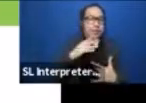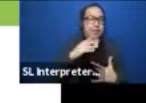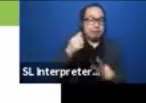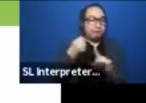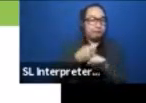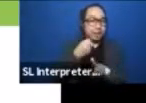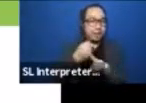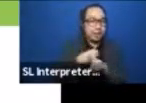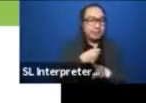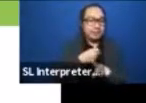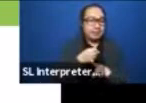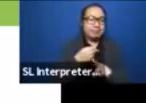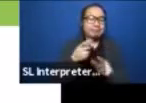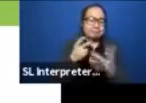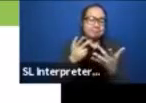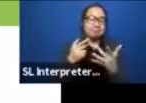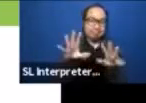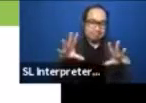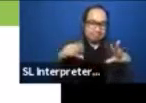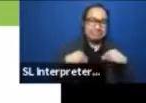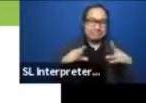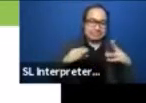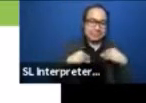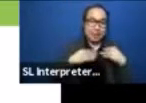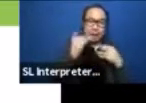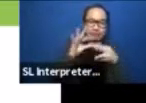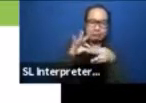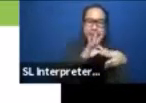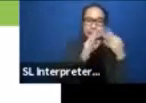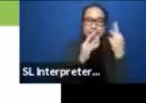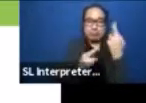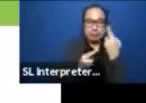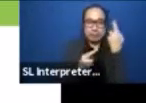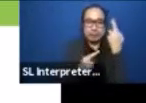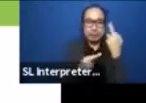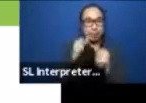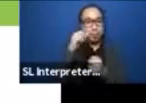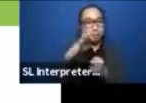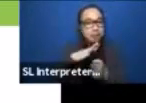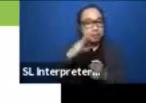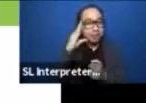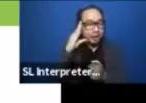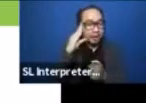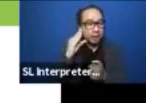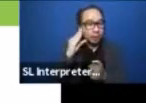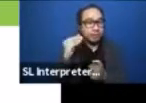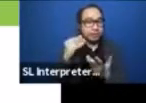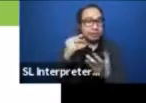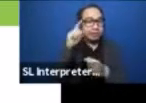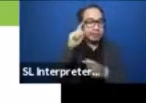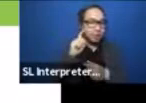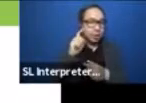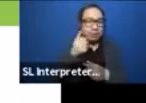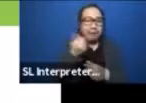And those who have experienced sexual and other forms of violence, a significant number of them had high perception.